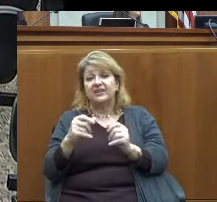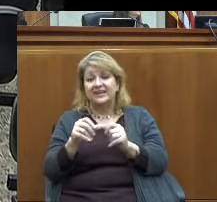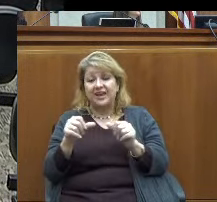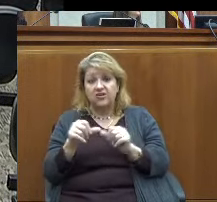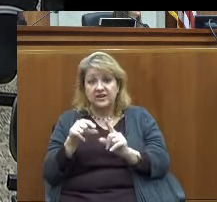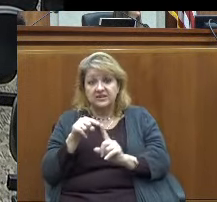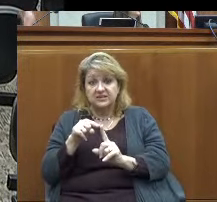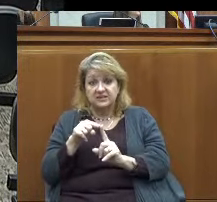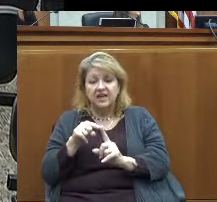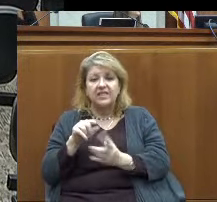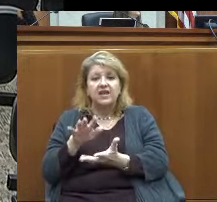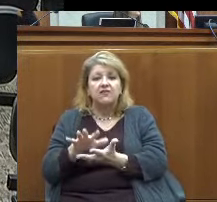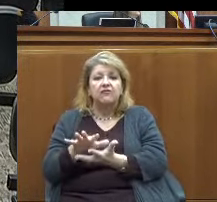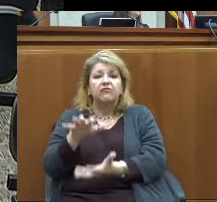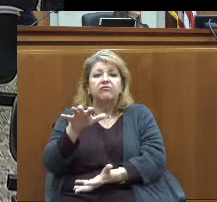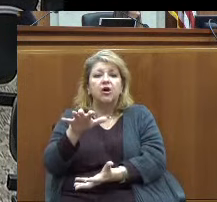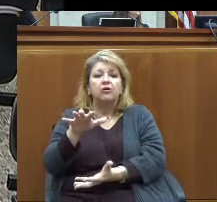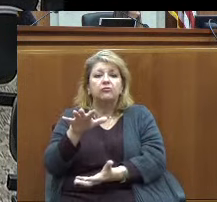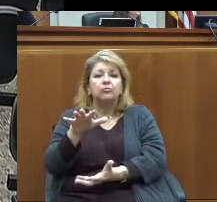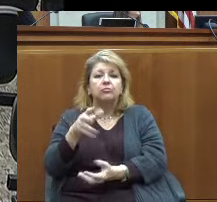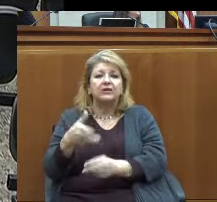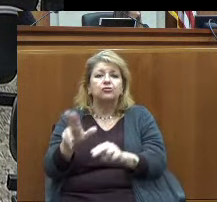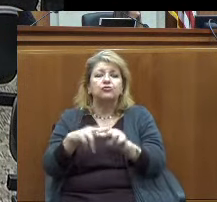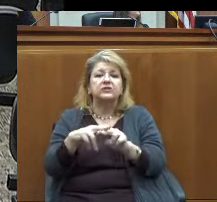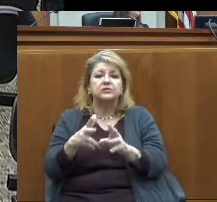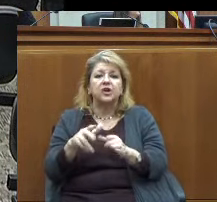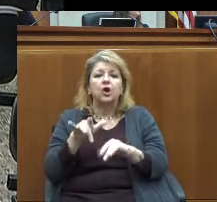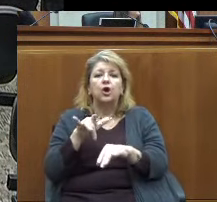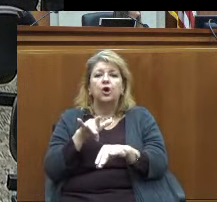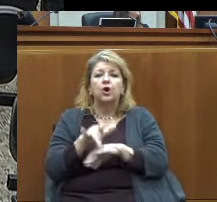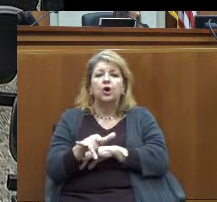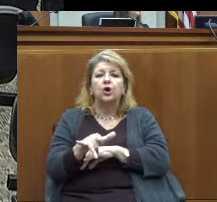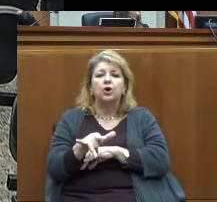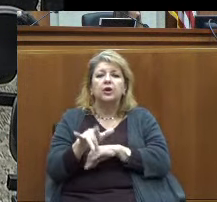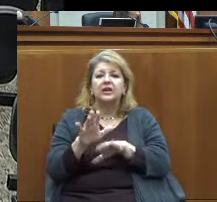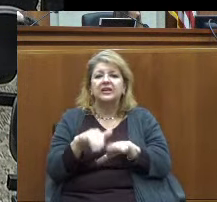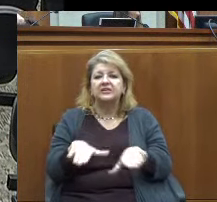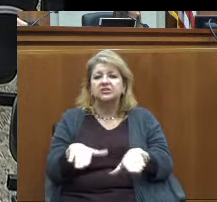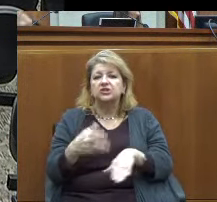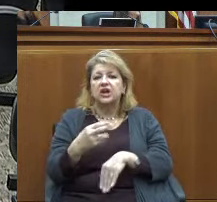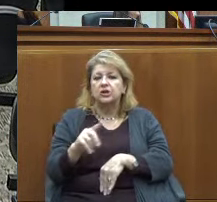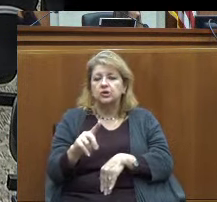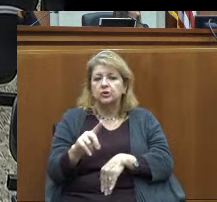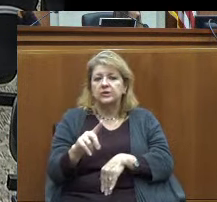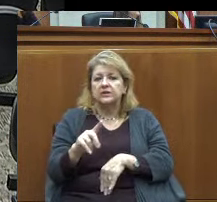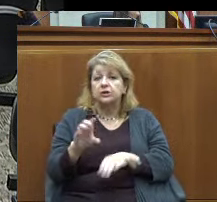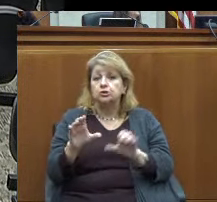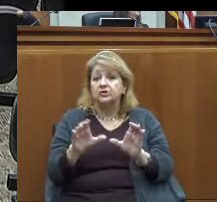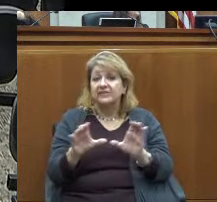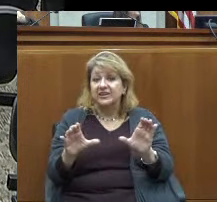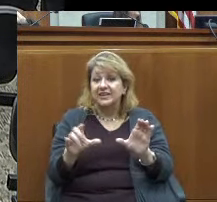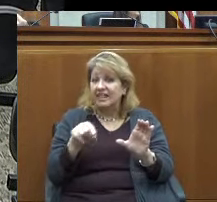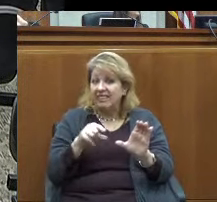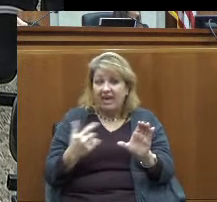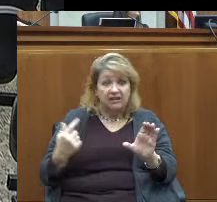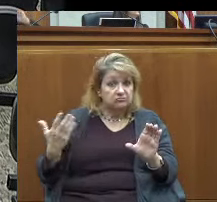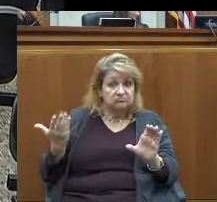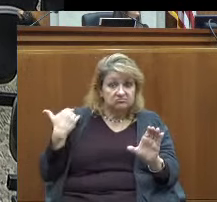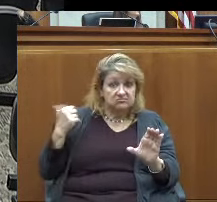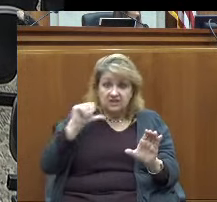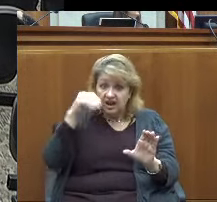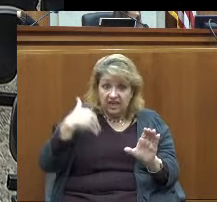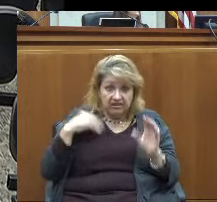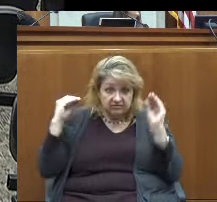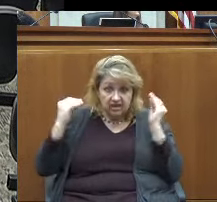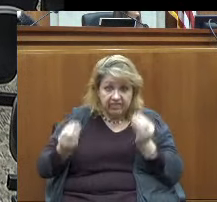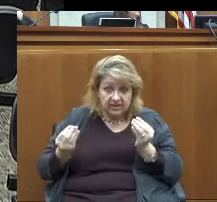areas where volume has increased has been the early childhood certificate, which previously did not exist. And so that exists now,